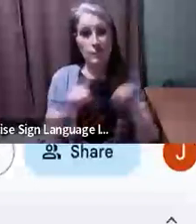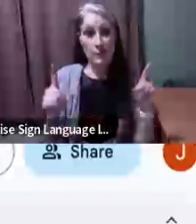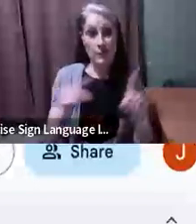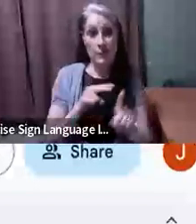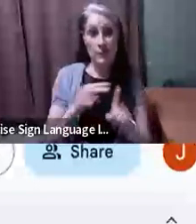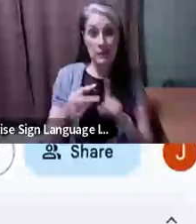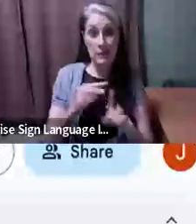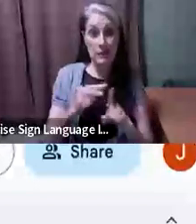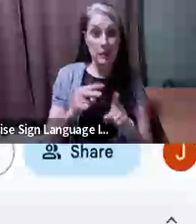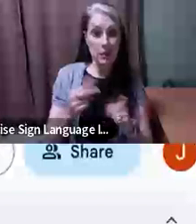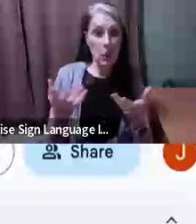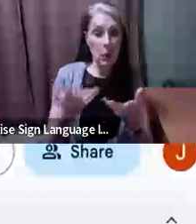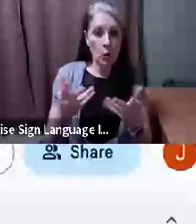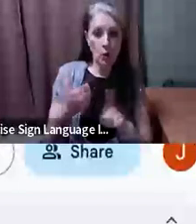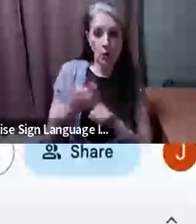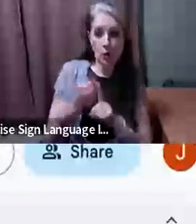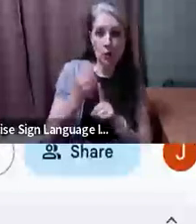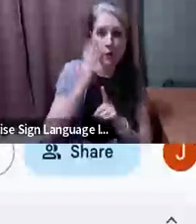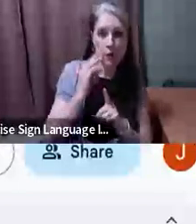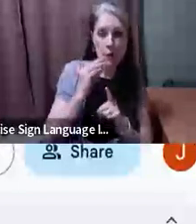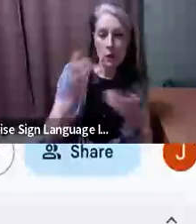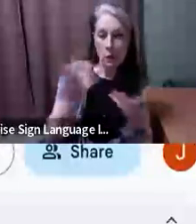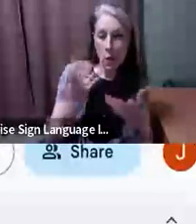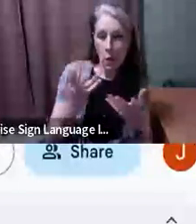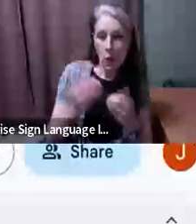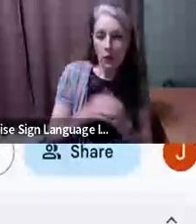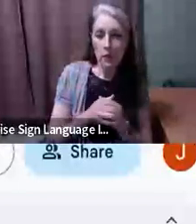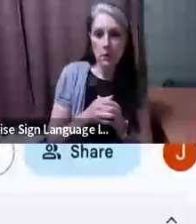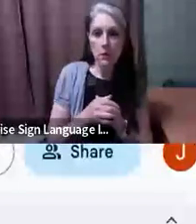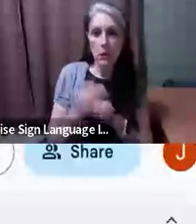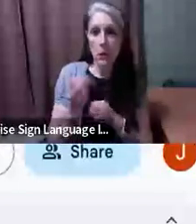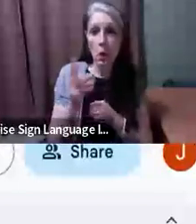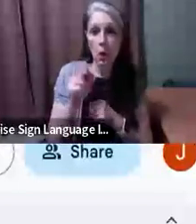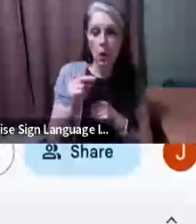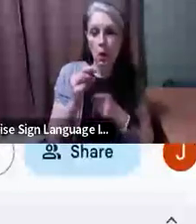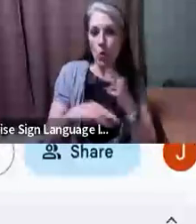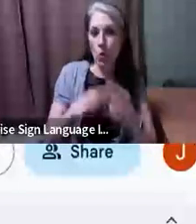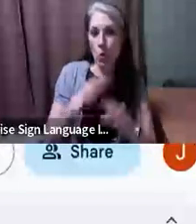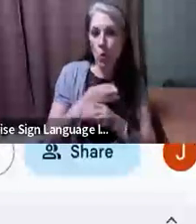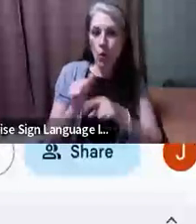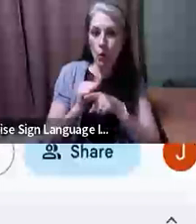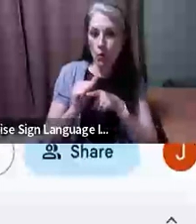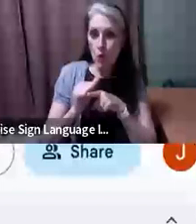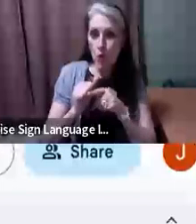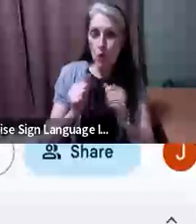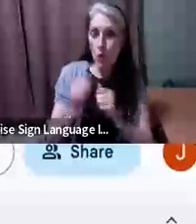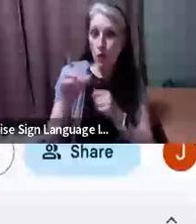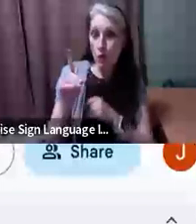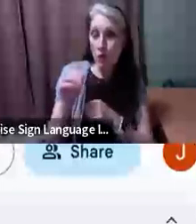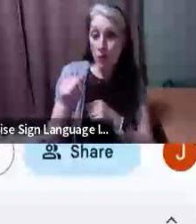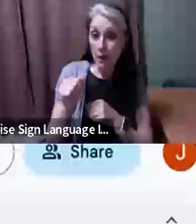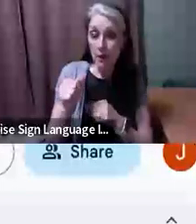What has been your experience in your own world, in your own practice with disability